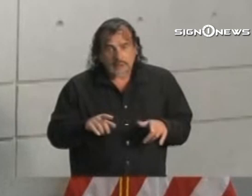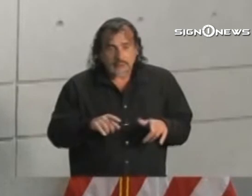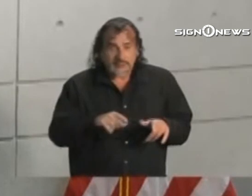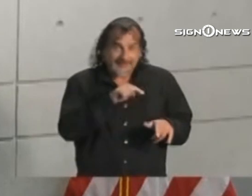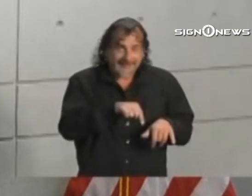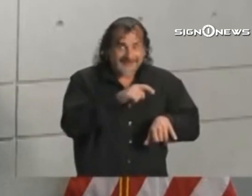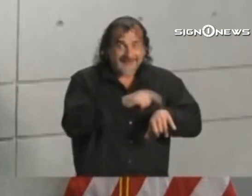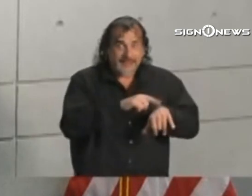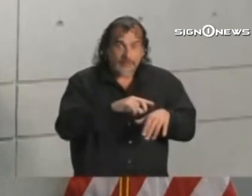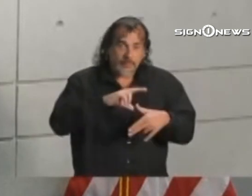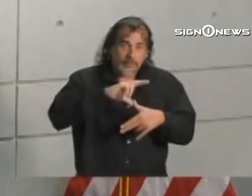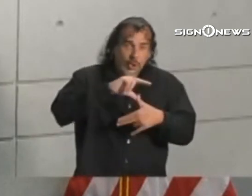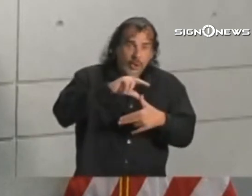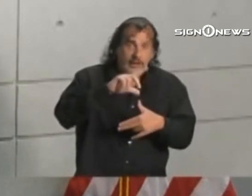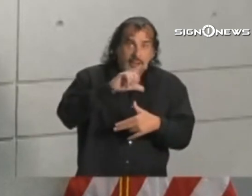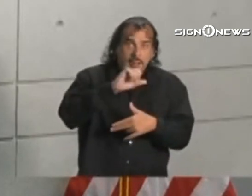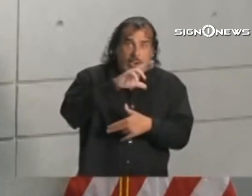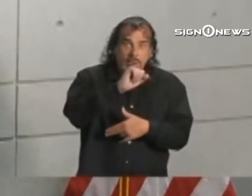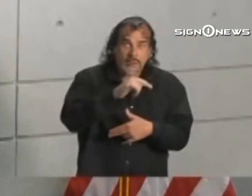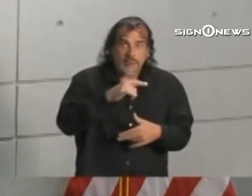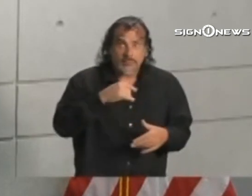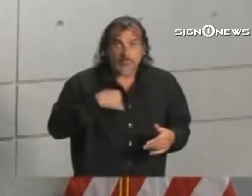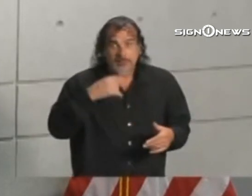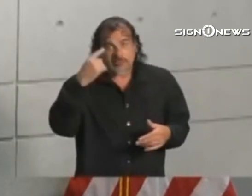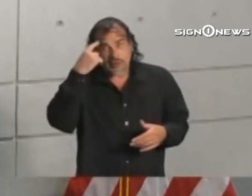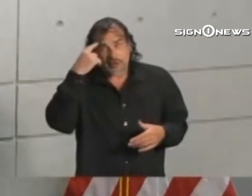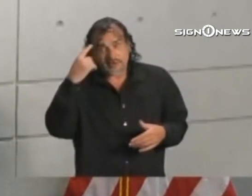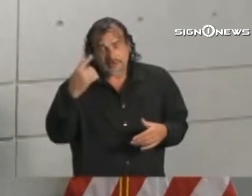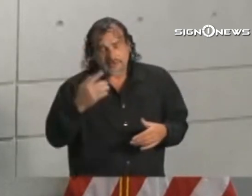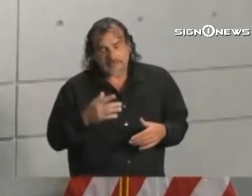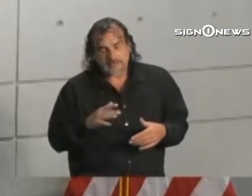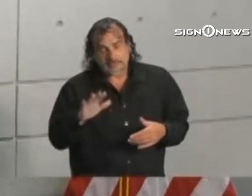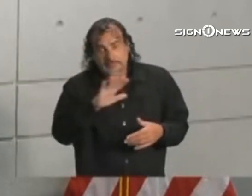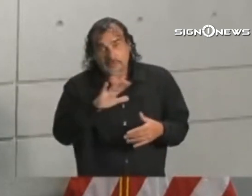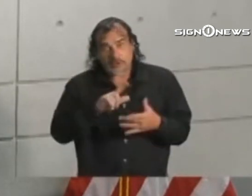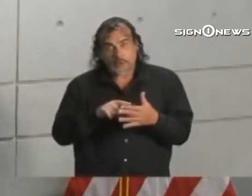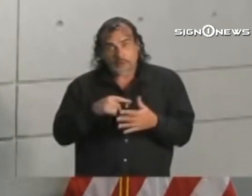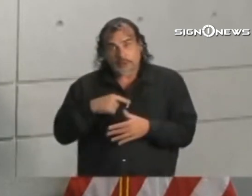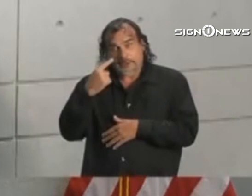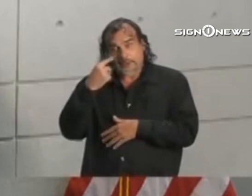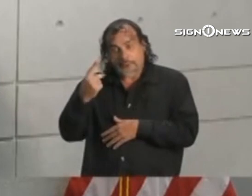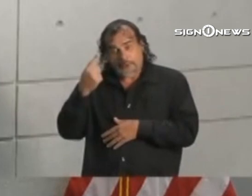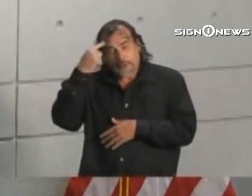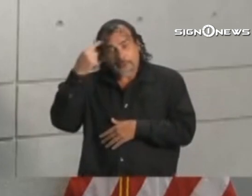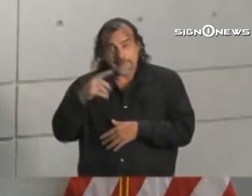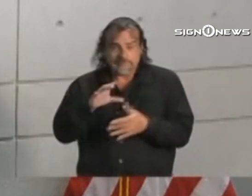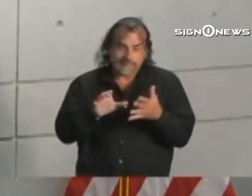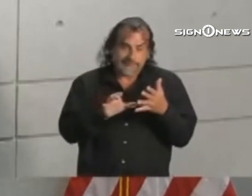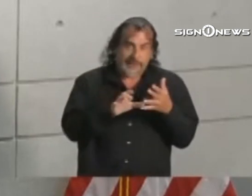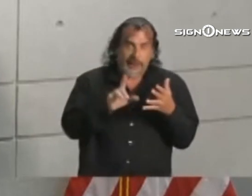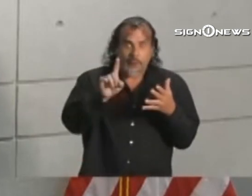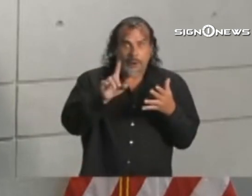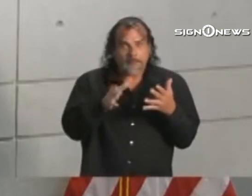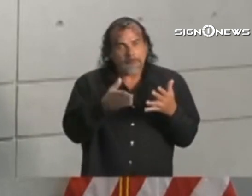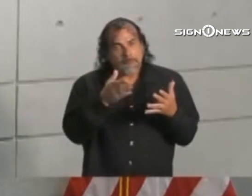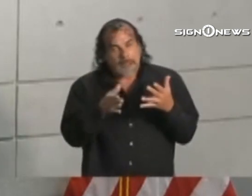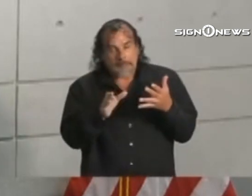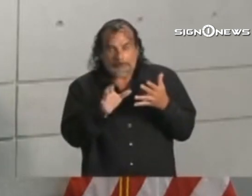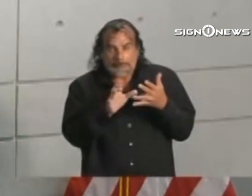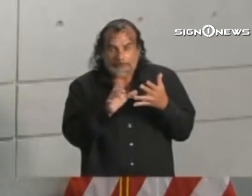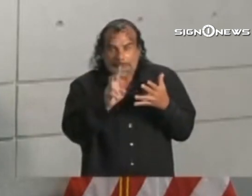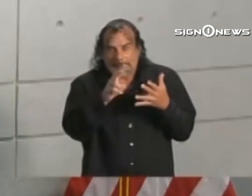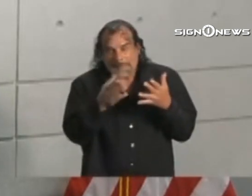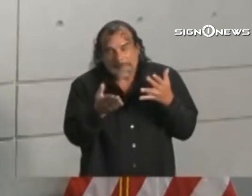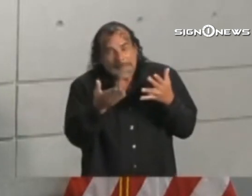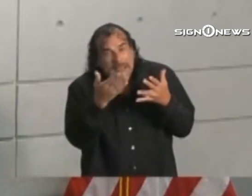Laura, it was expected that it would probably be about what we're looking at now, which is a Cat 1, maybe a low Cat